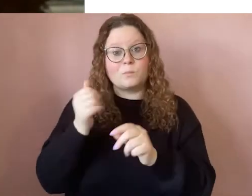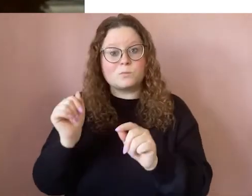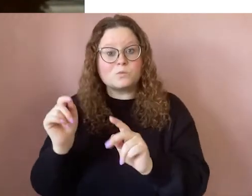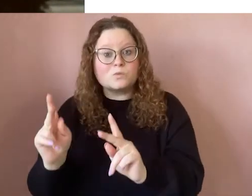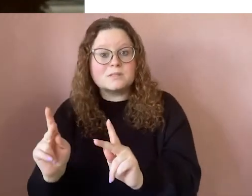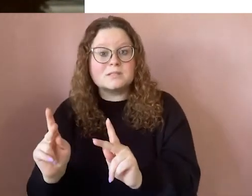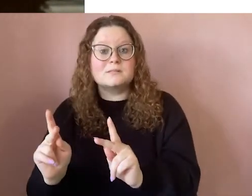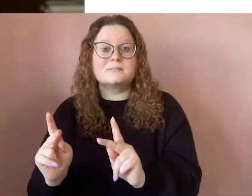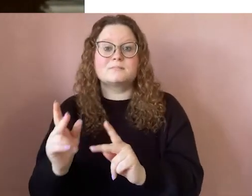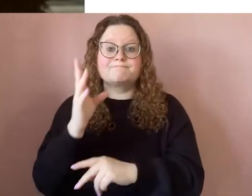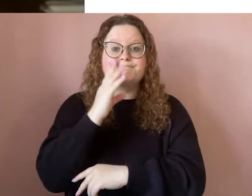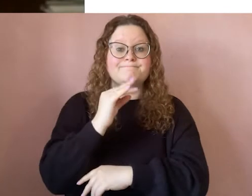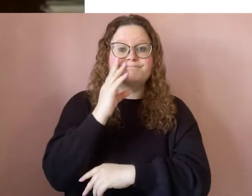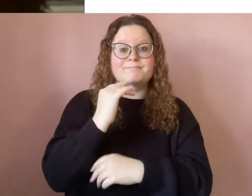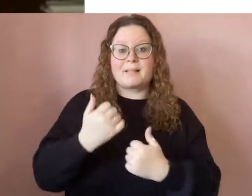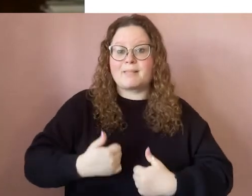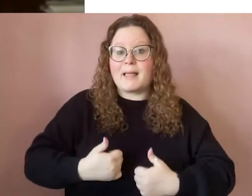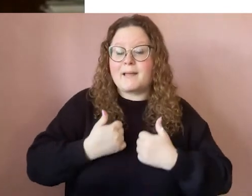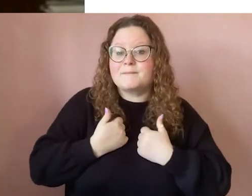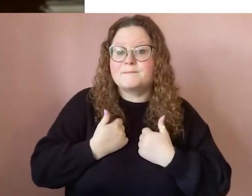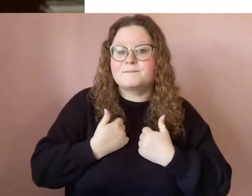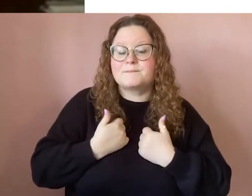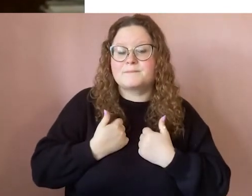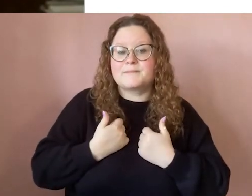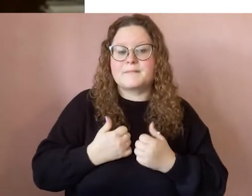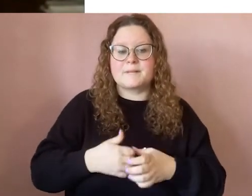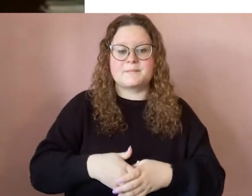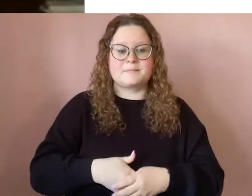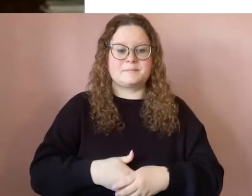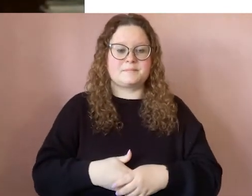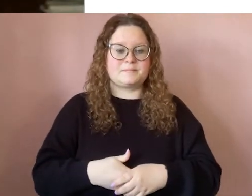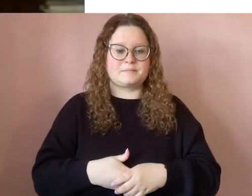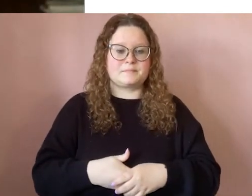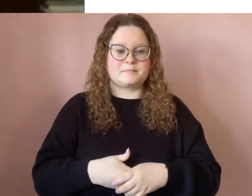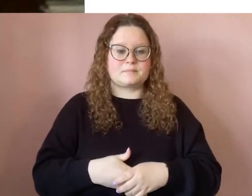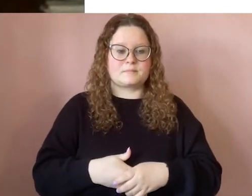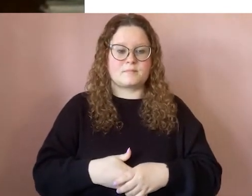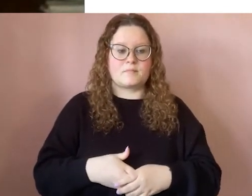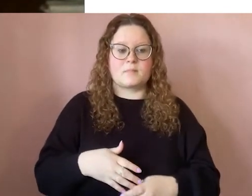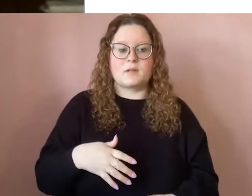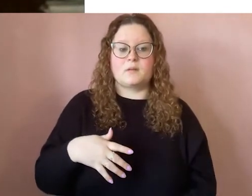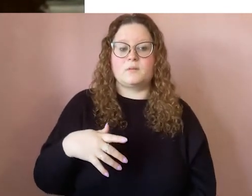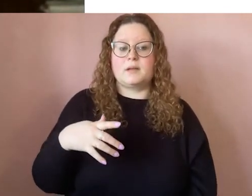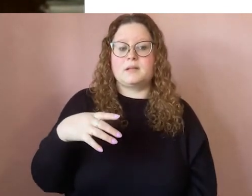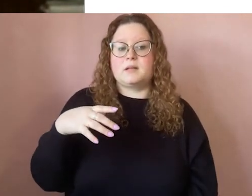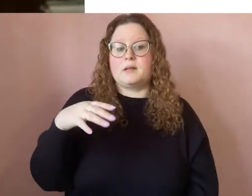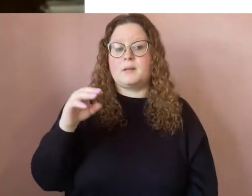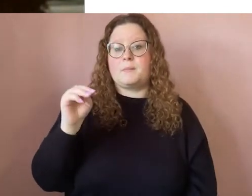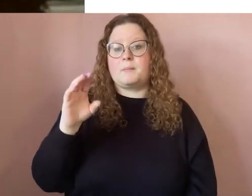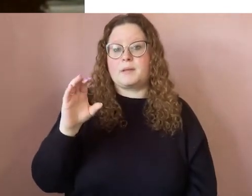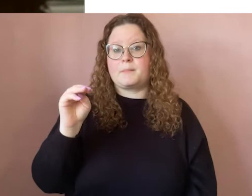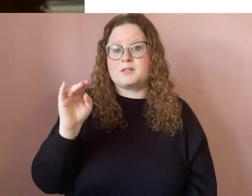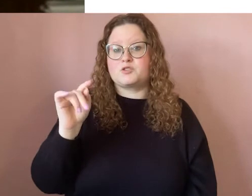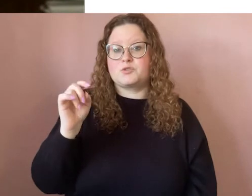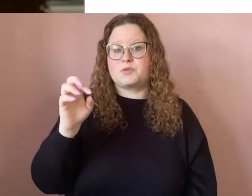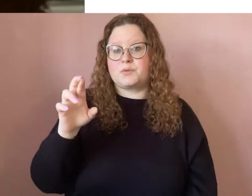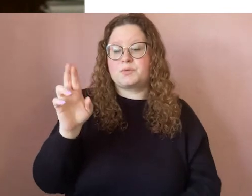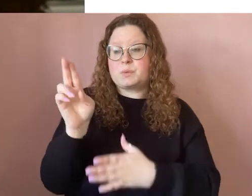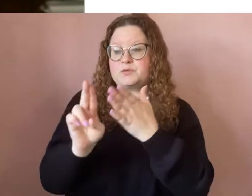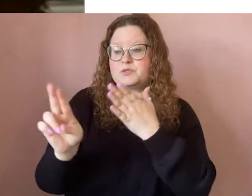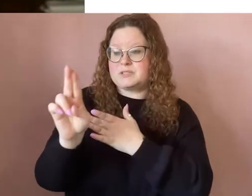life than any generation before. When I received the doctorate from McMaster, I